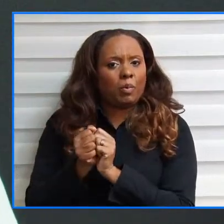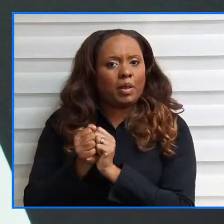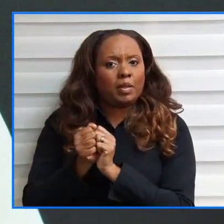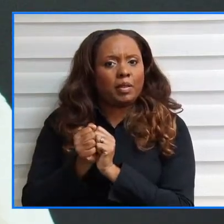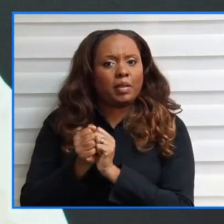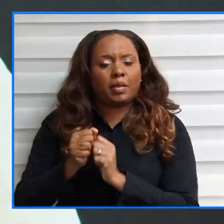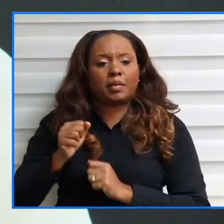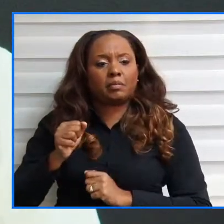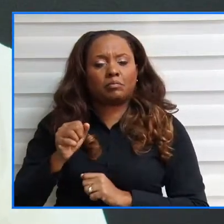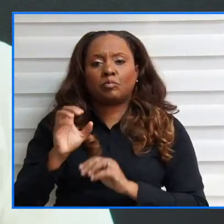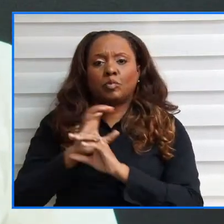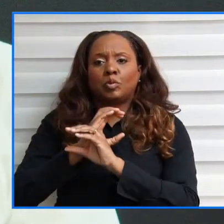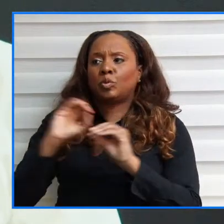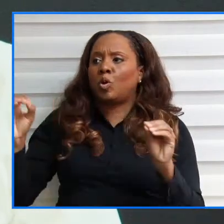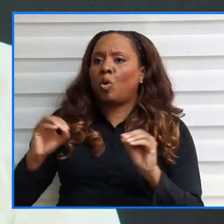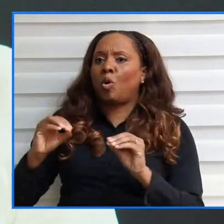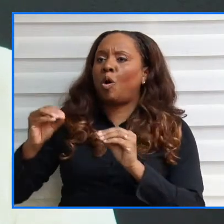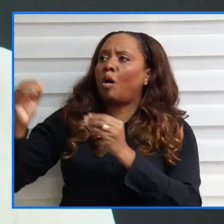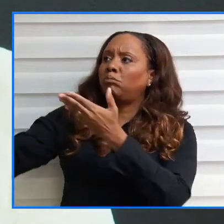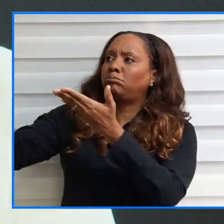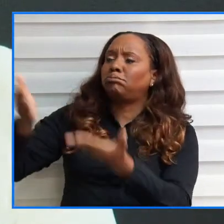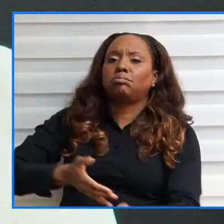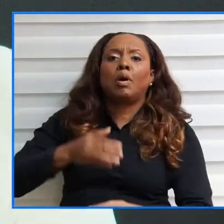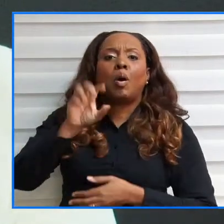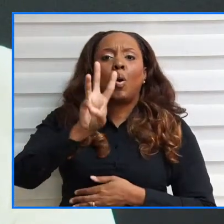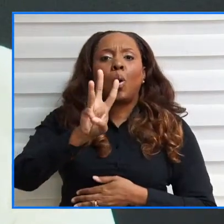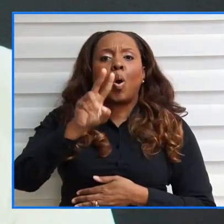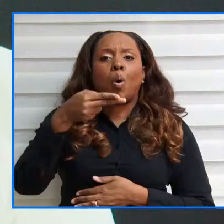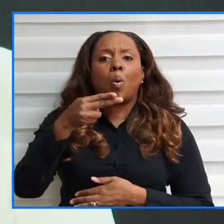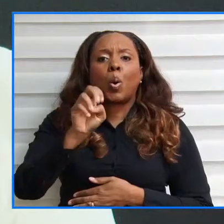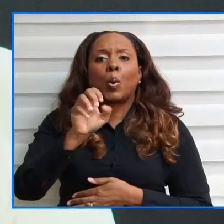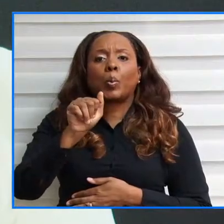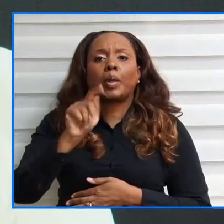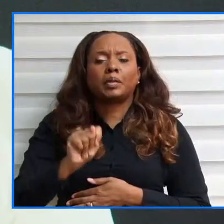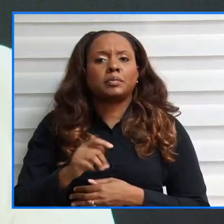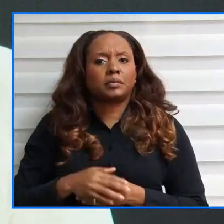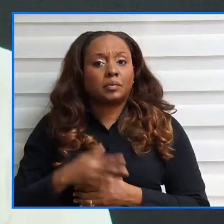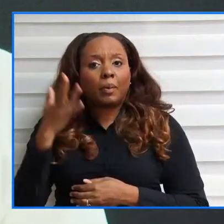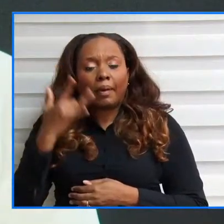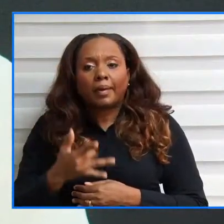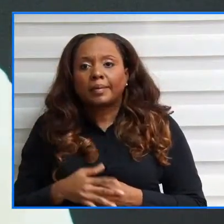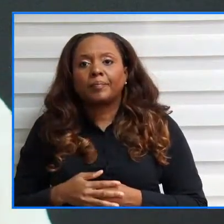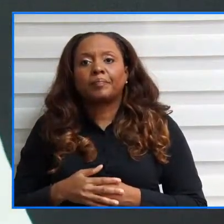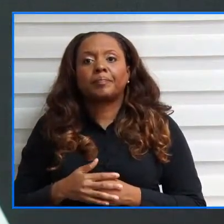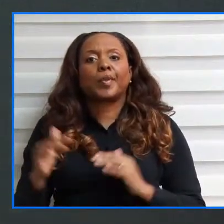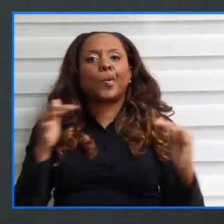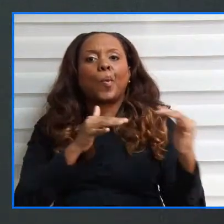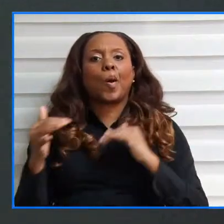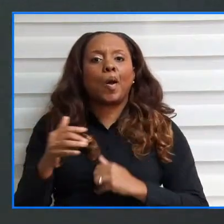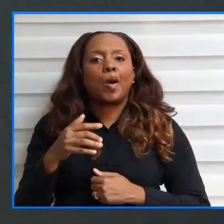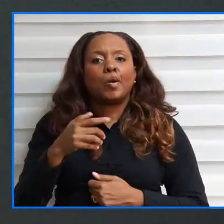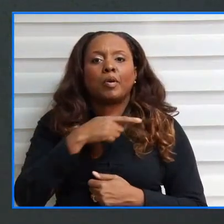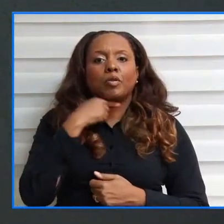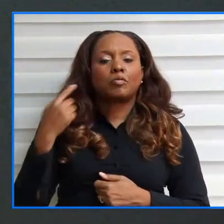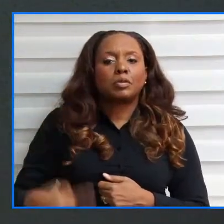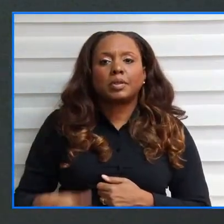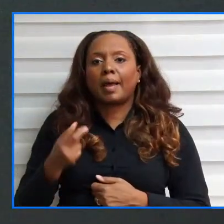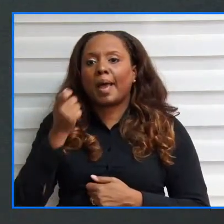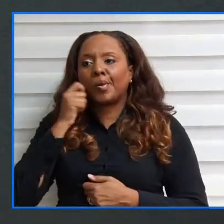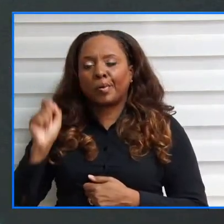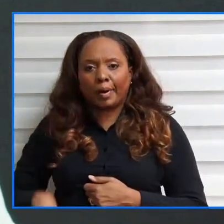output in terms of the costs that you now have to carry with the sourcing of new